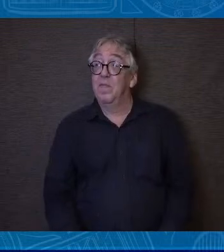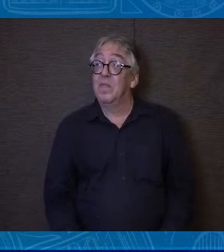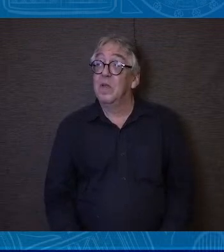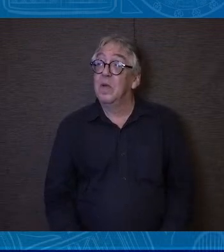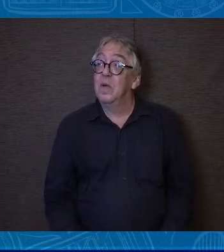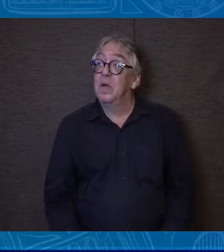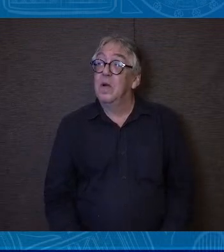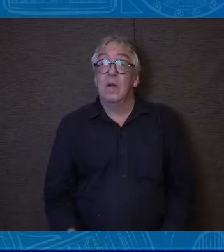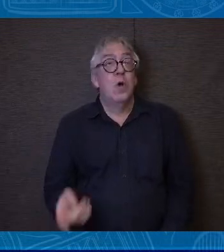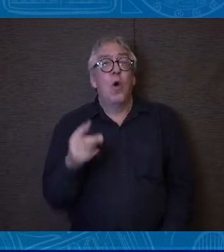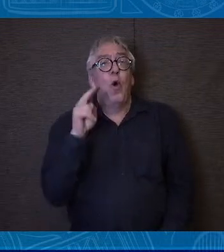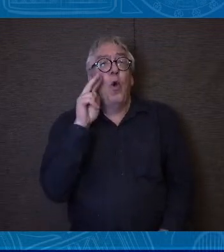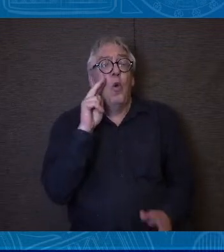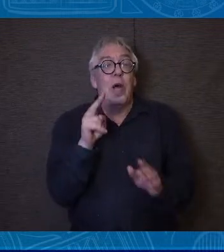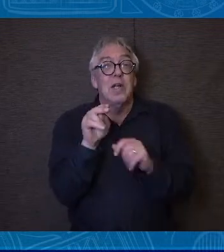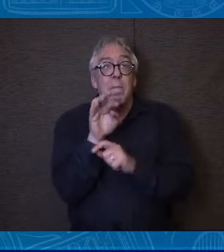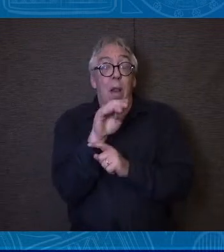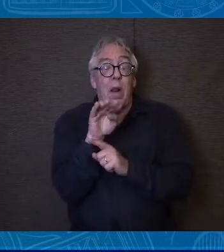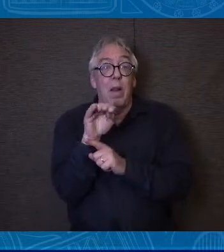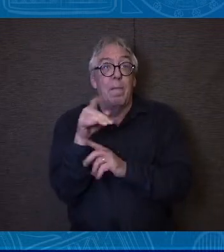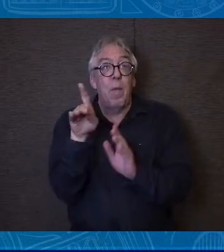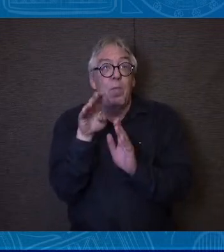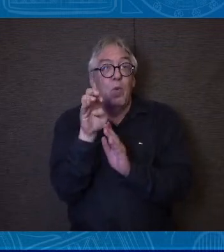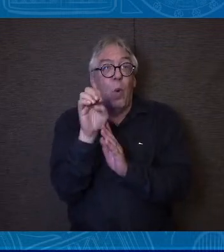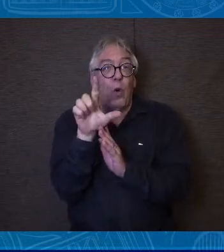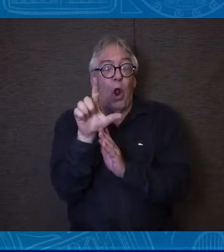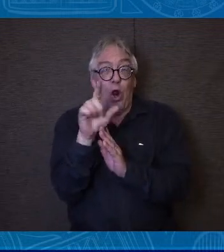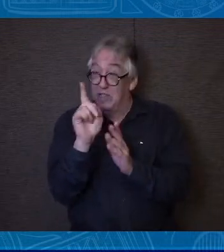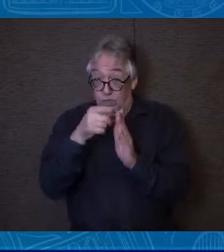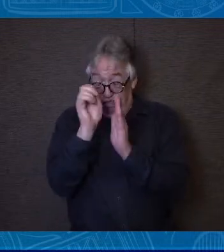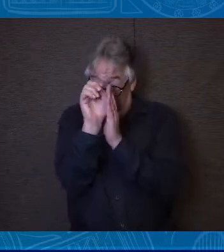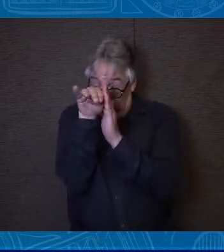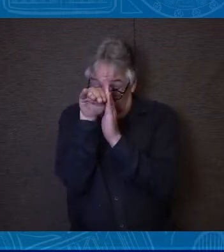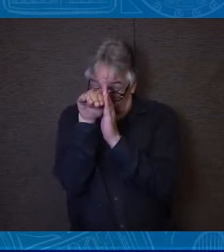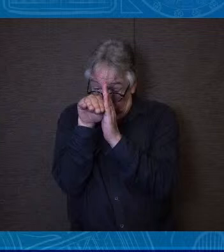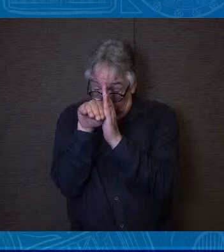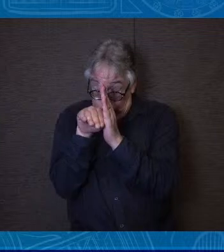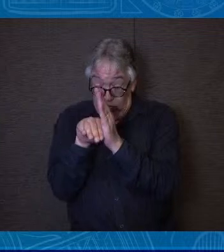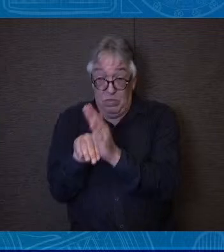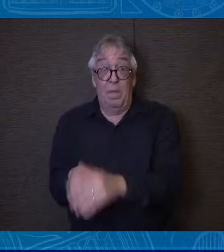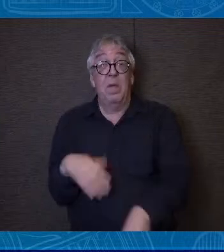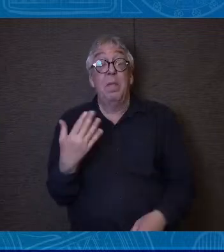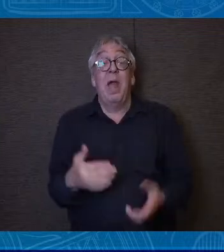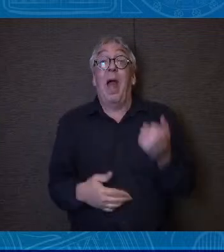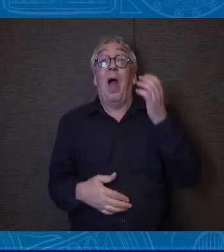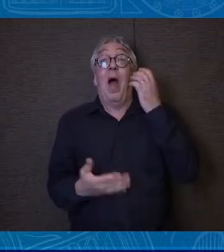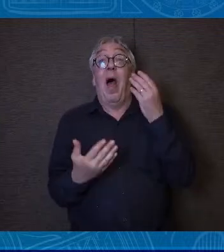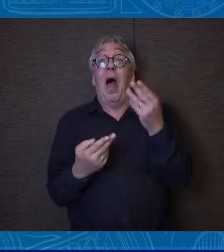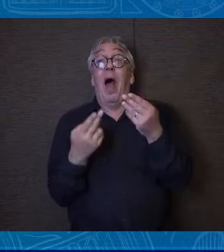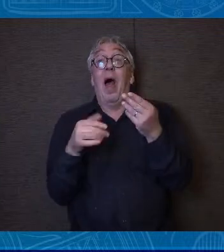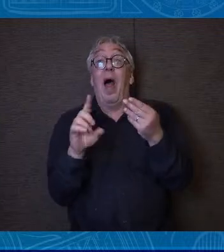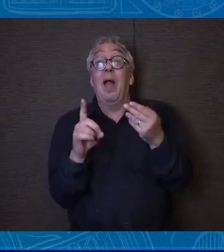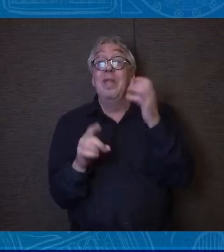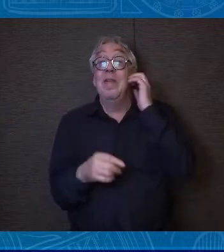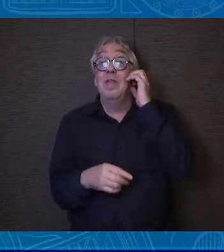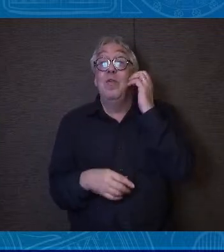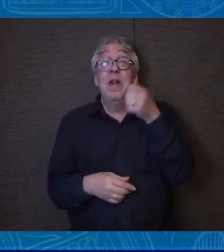CAP protocol, it's fairly detailed, and any innovative ham radio operator might be able to try to do